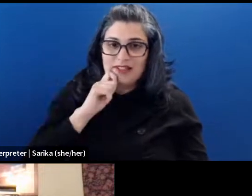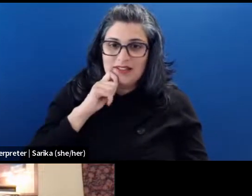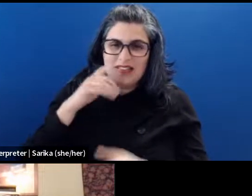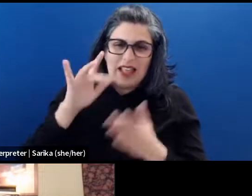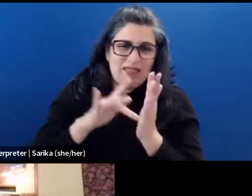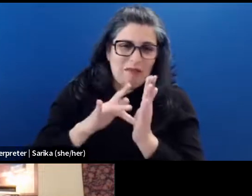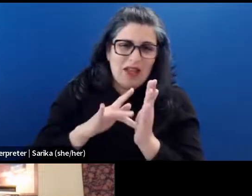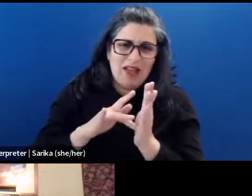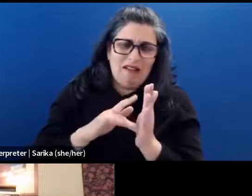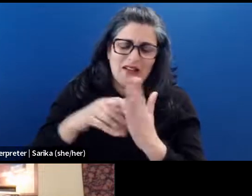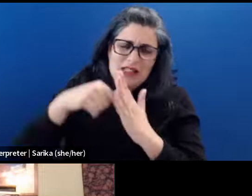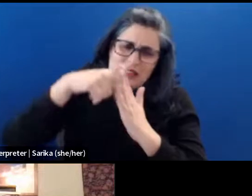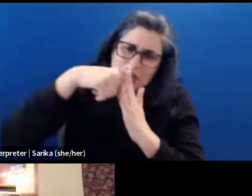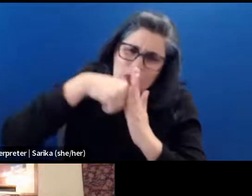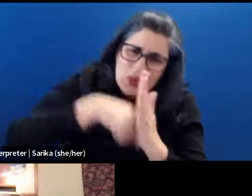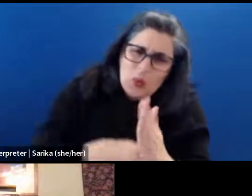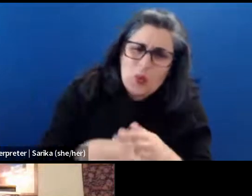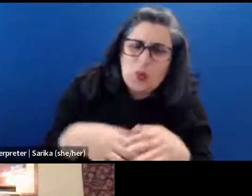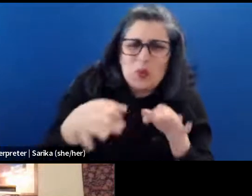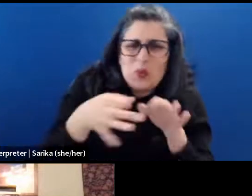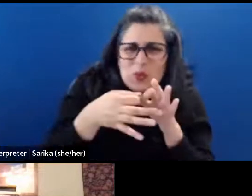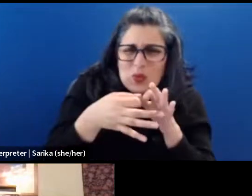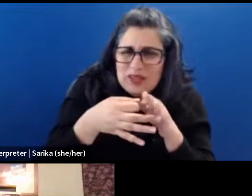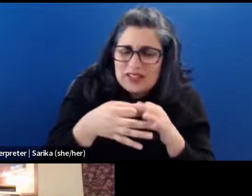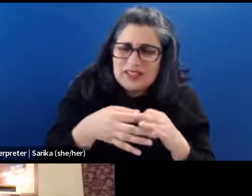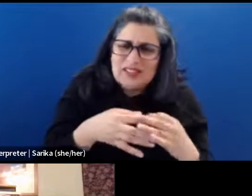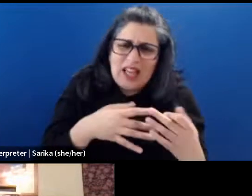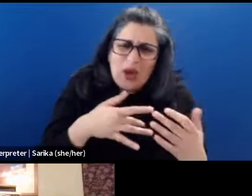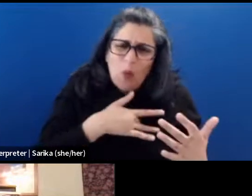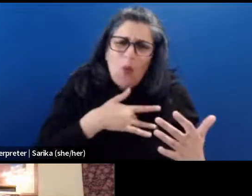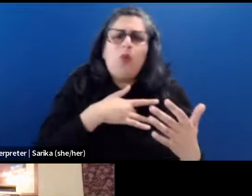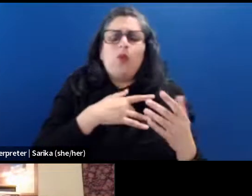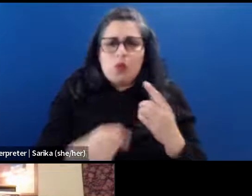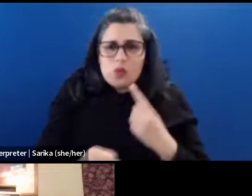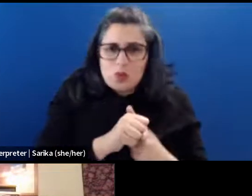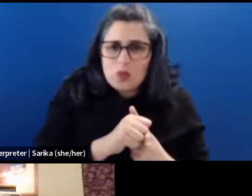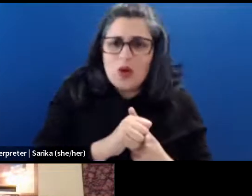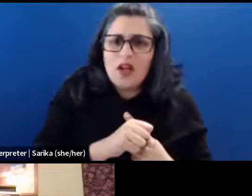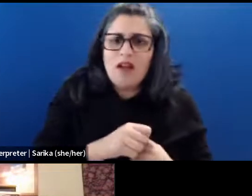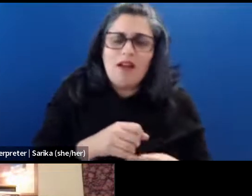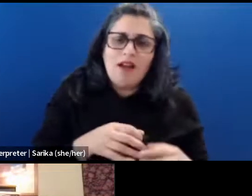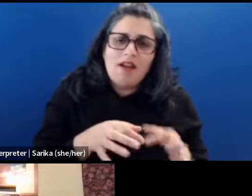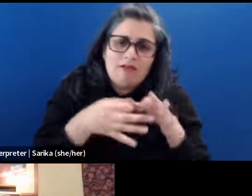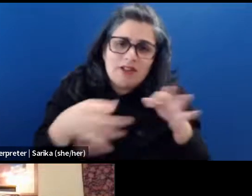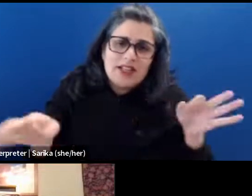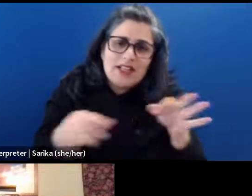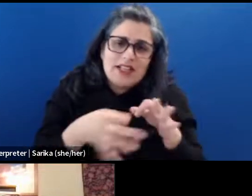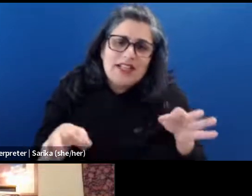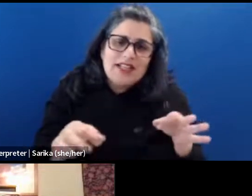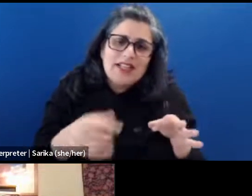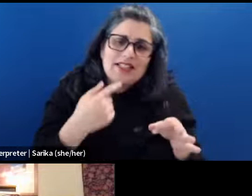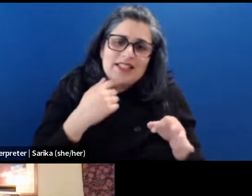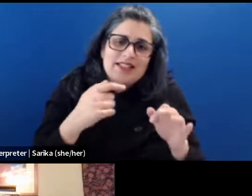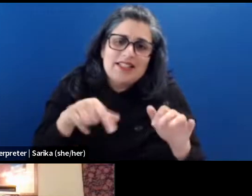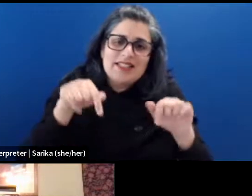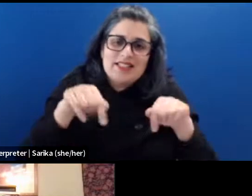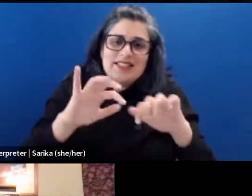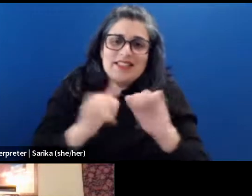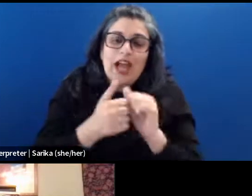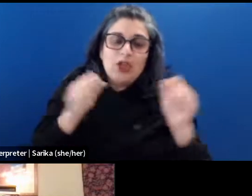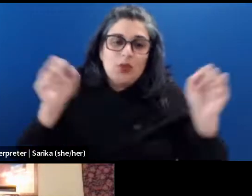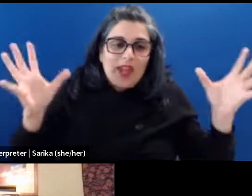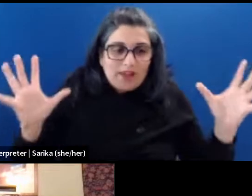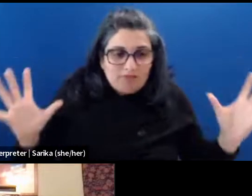profound, profound phrases. And she also has this way of saying, you know, this is how you can cultivate compassion